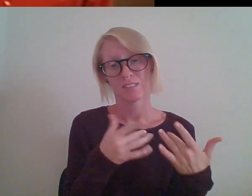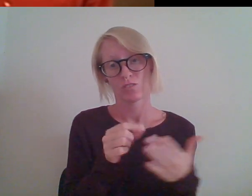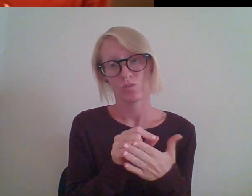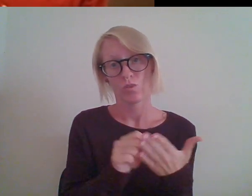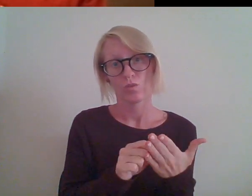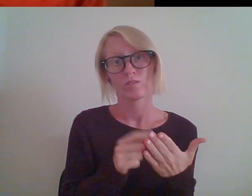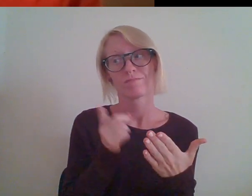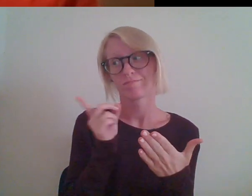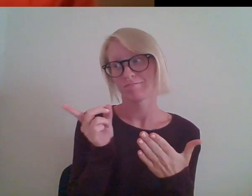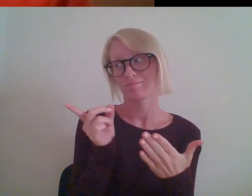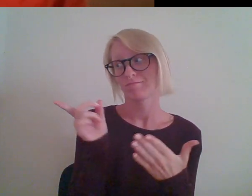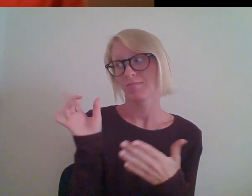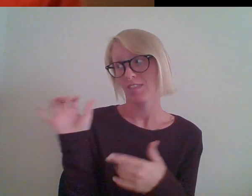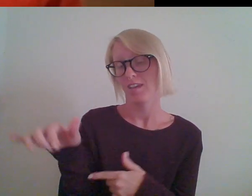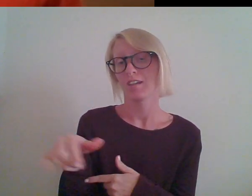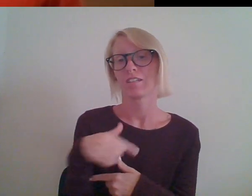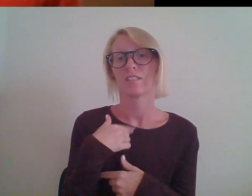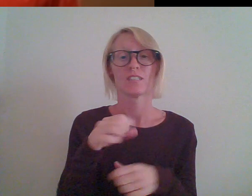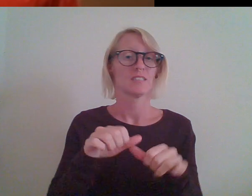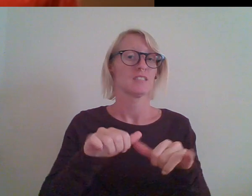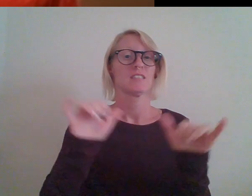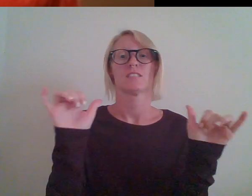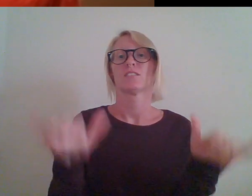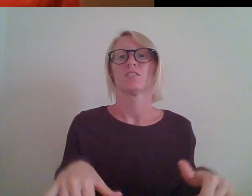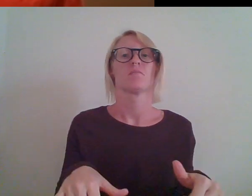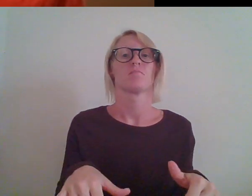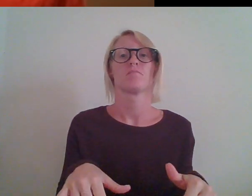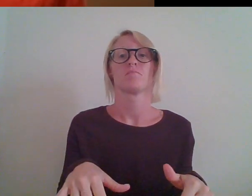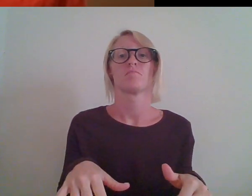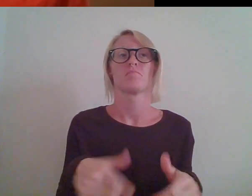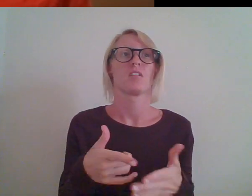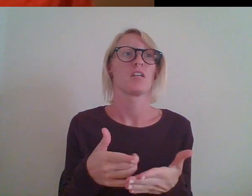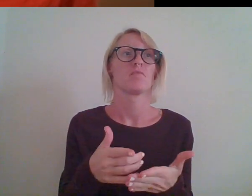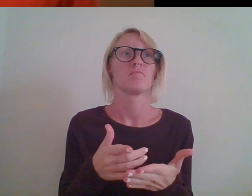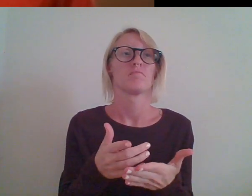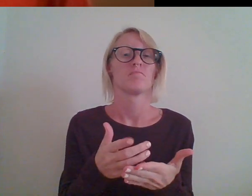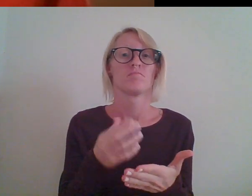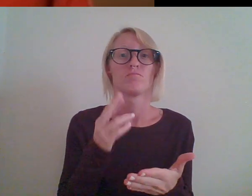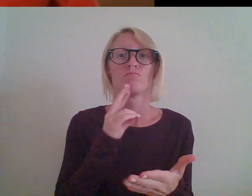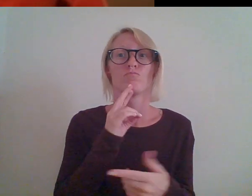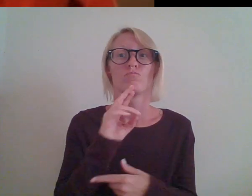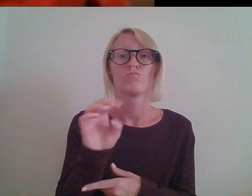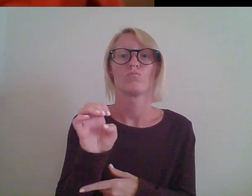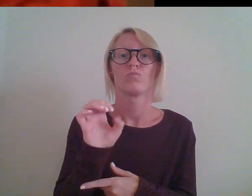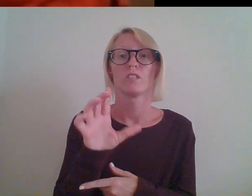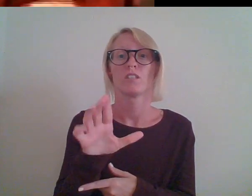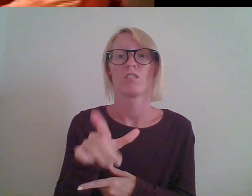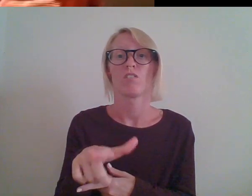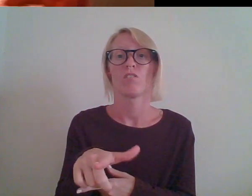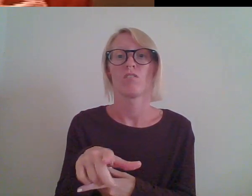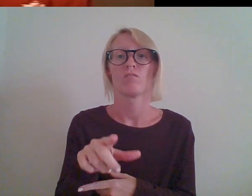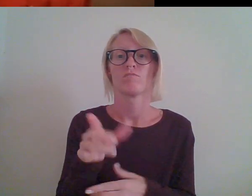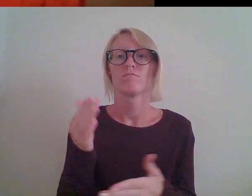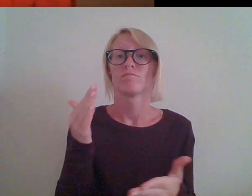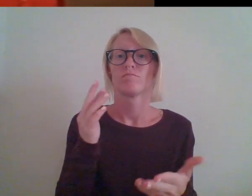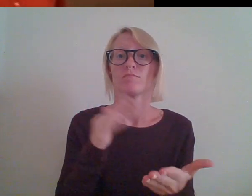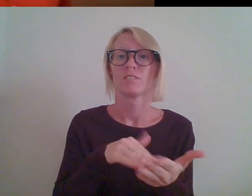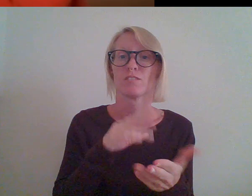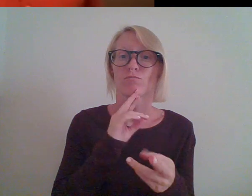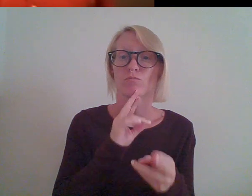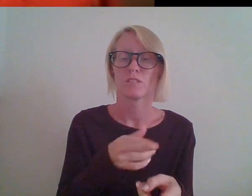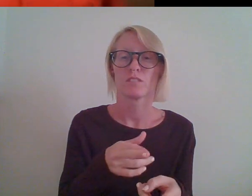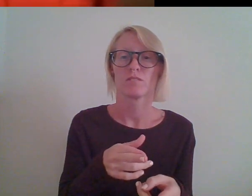because a mnemonic is any system that facilitates recall. Most of what I've been talking about are technically